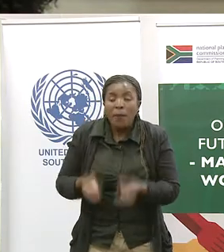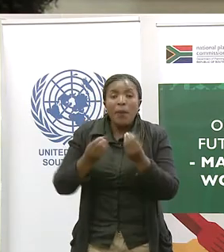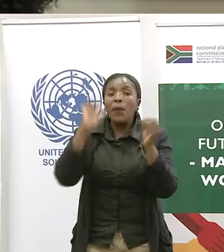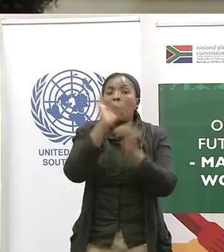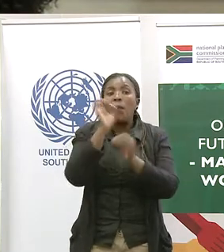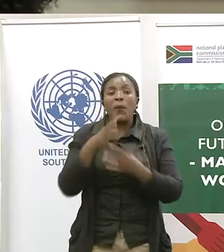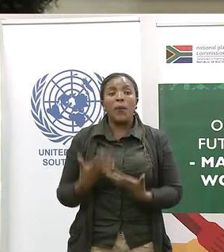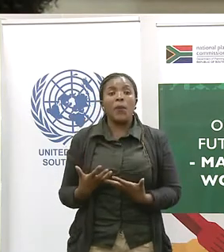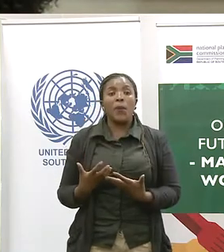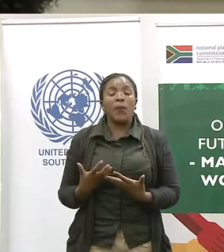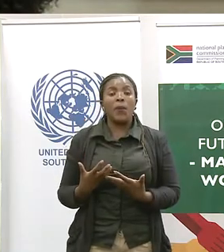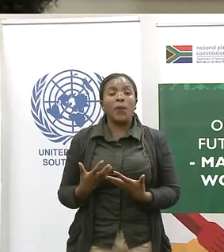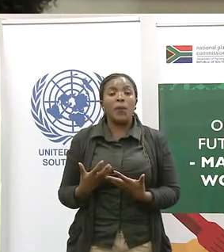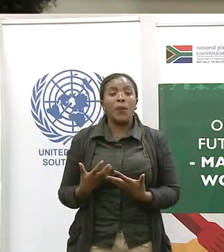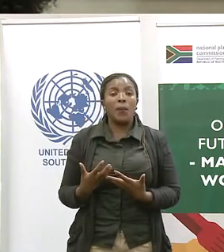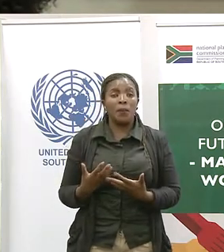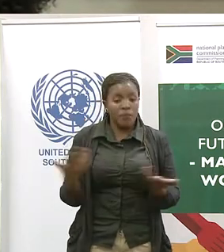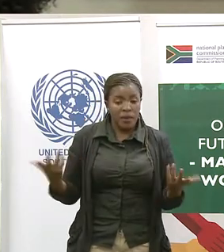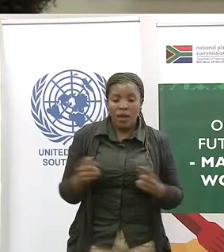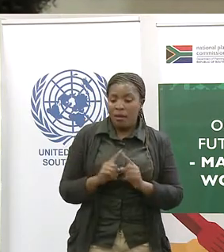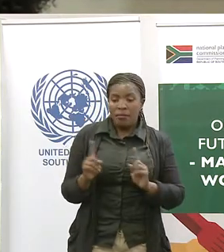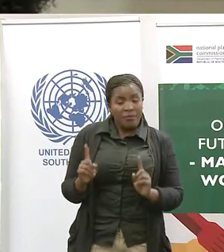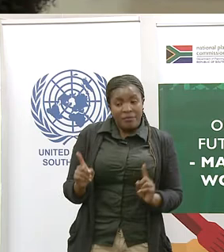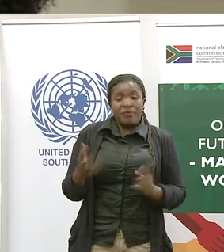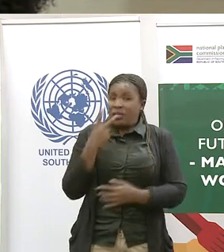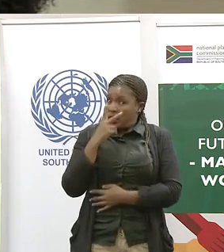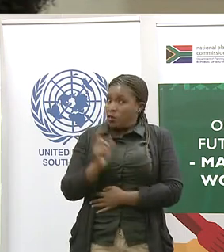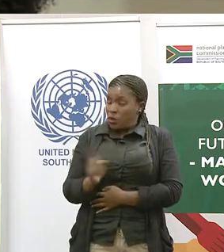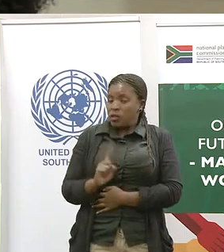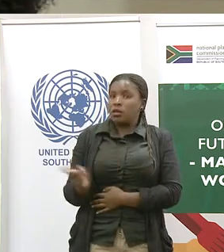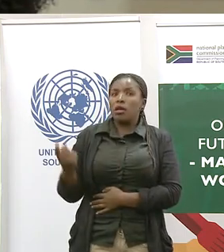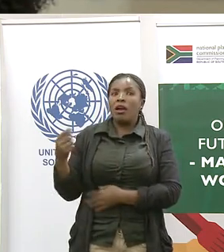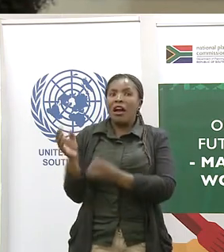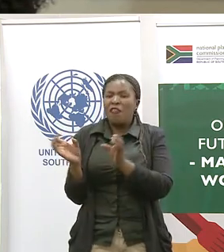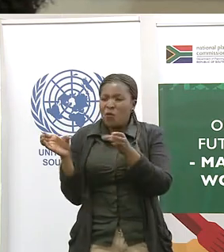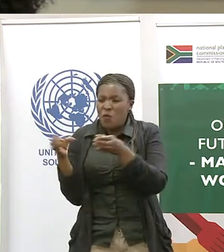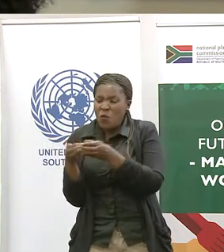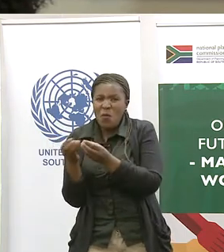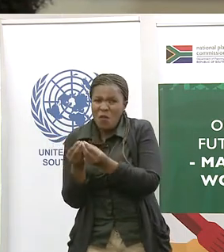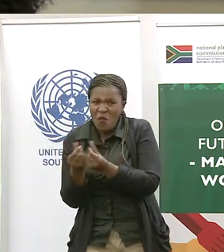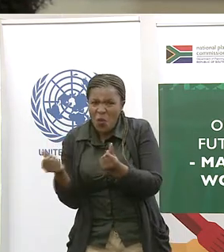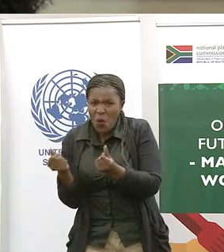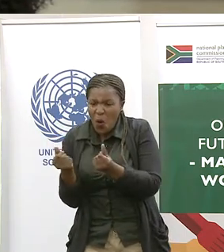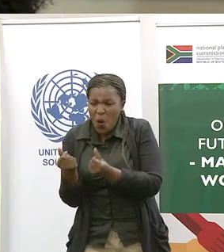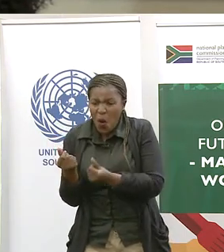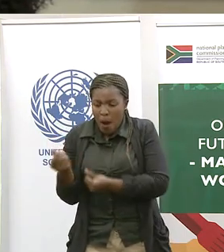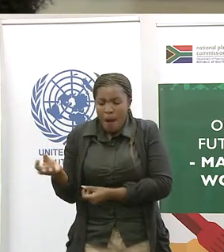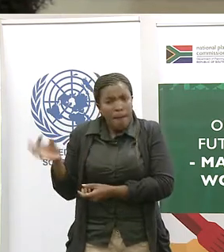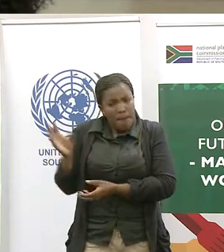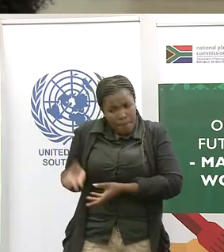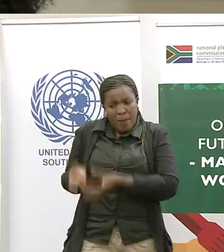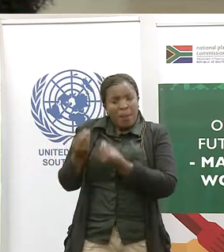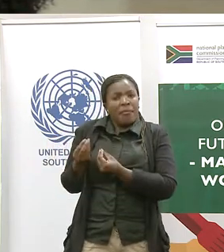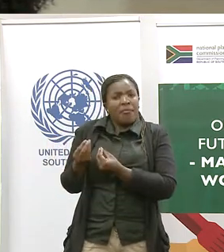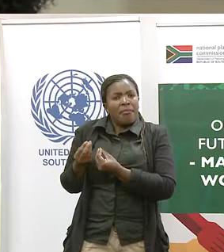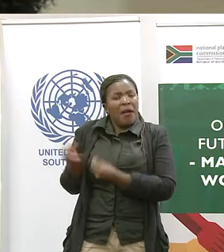except for the few of us who have benefited, and I am grateful for that, for the majority